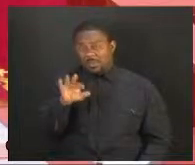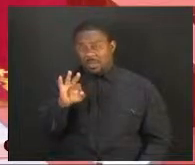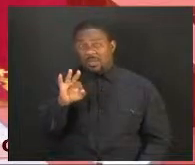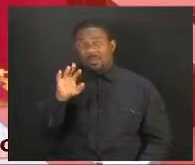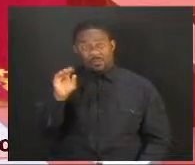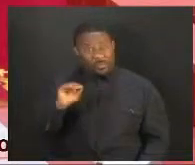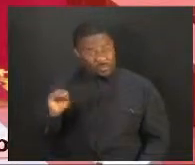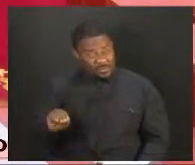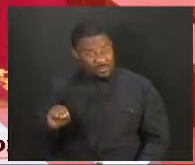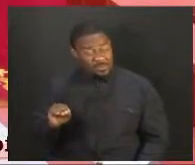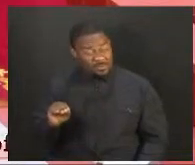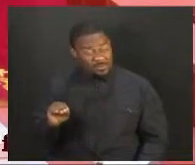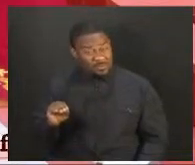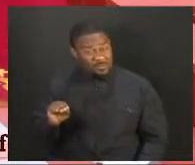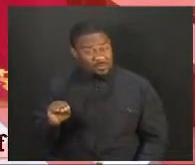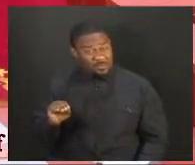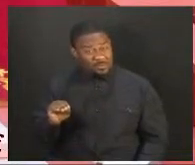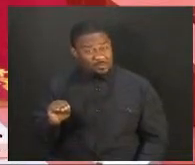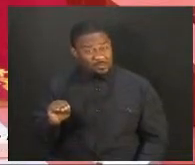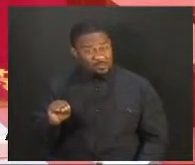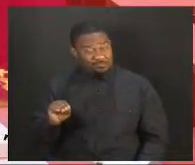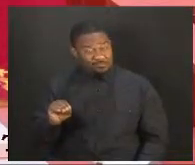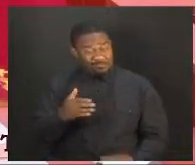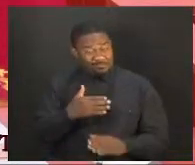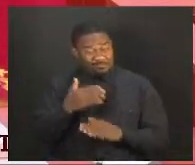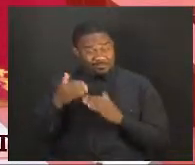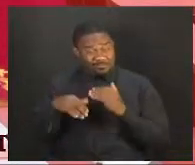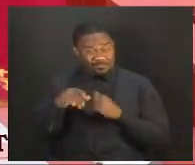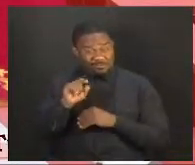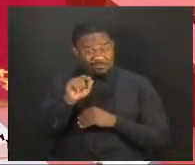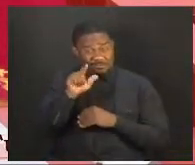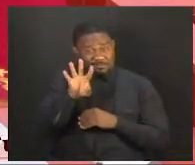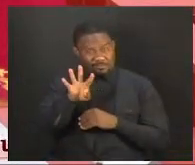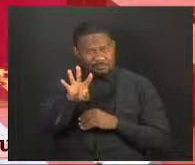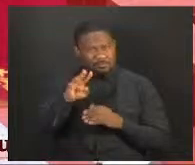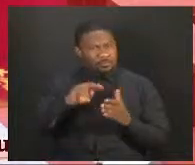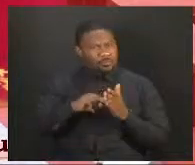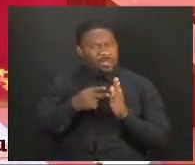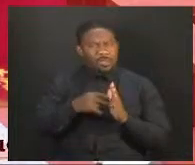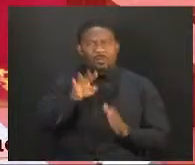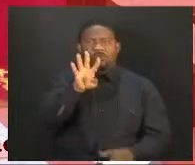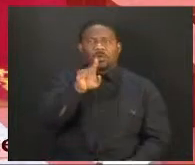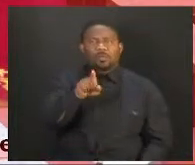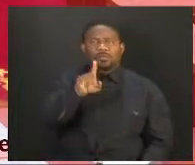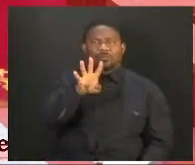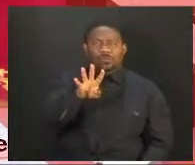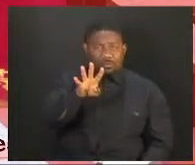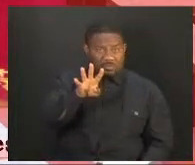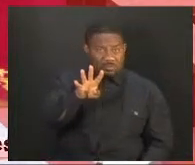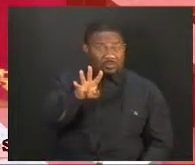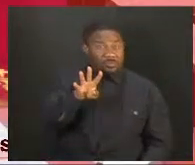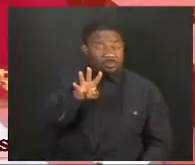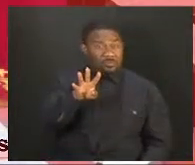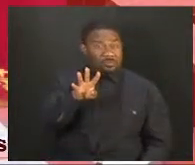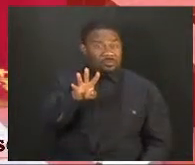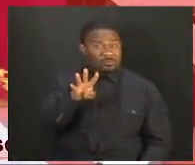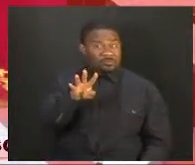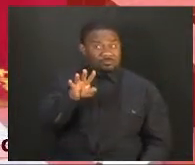end of the year 2024. This is 4.4 percentage points worse than the